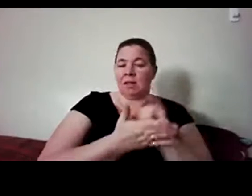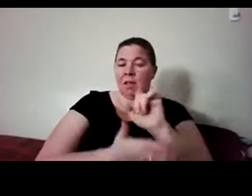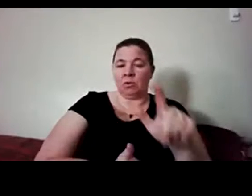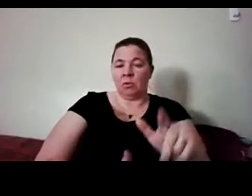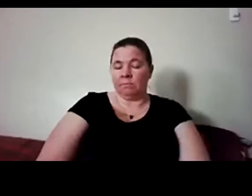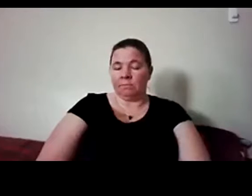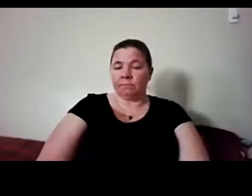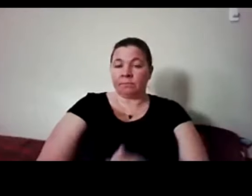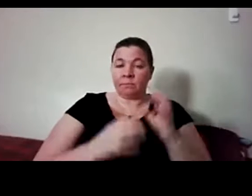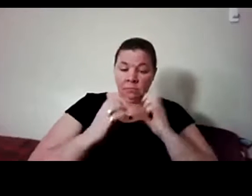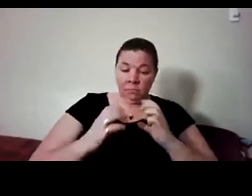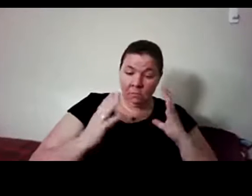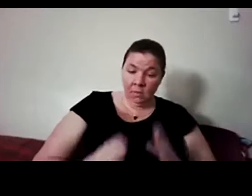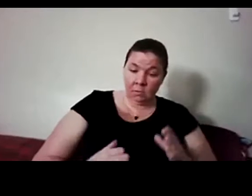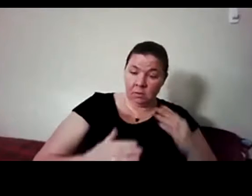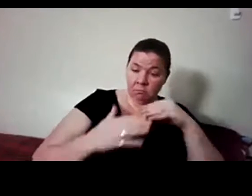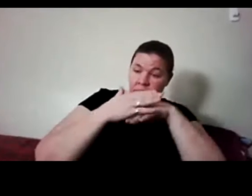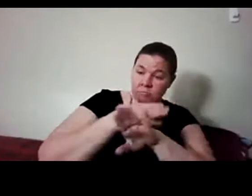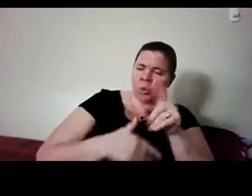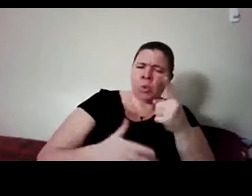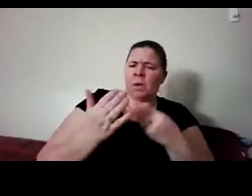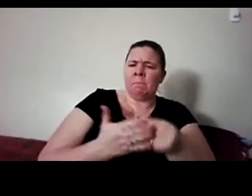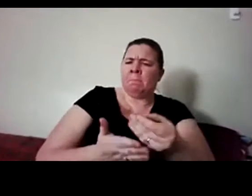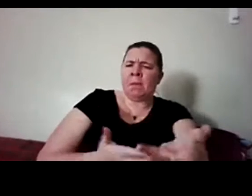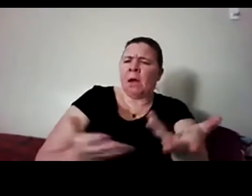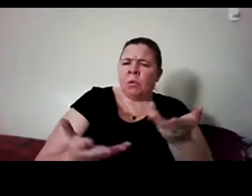these customers, when they come in, what are they going to be buying?